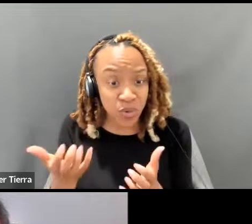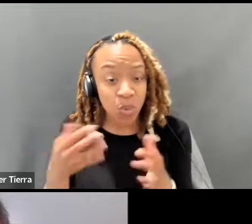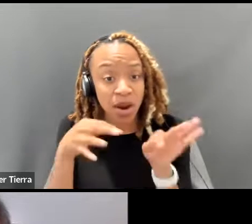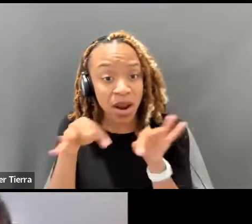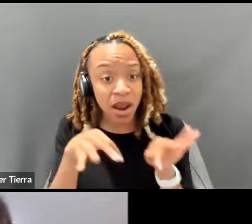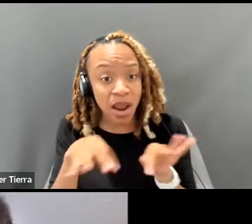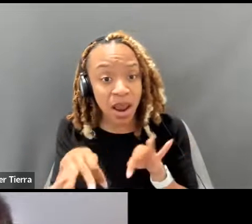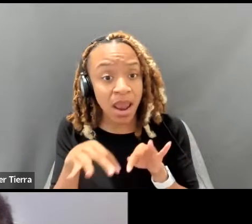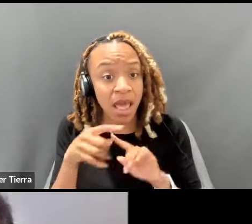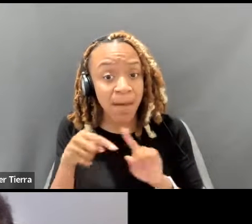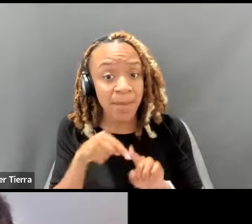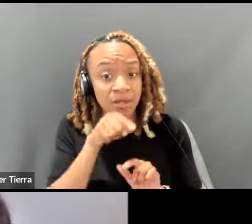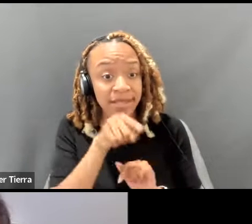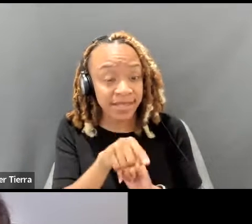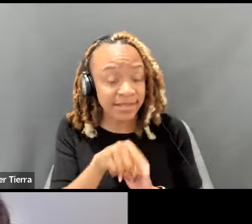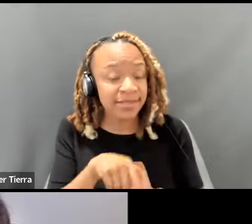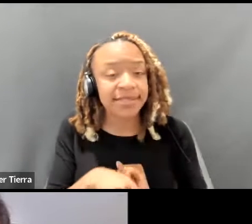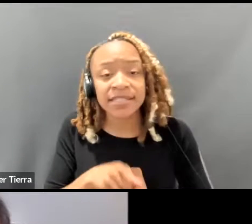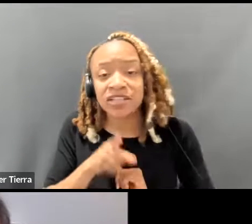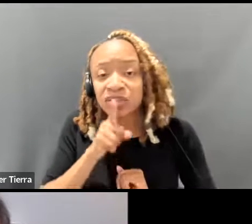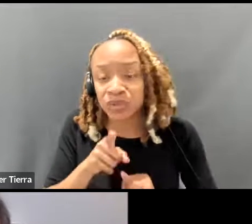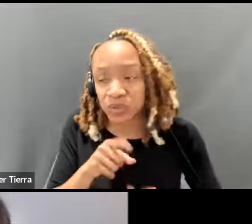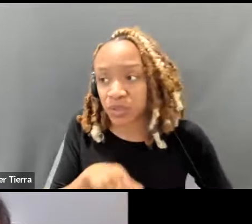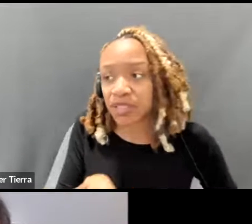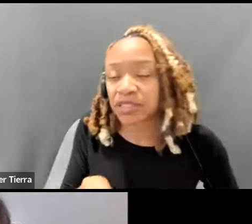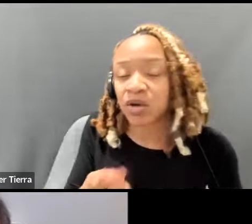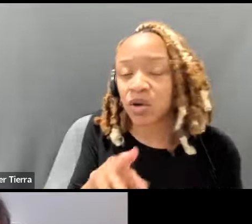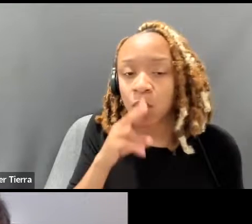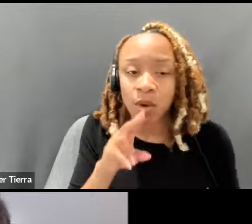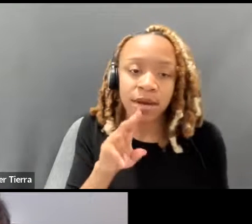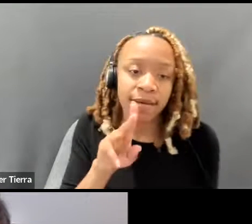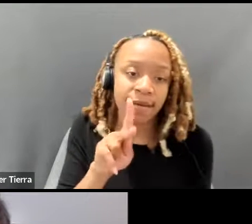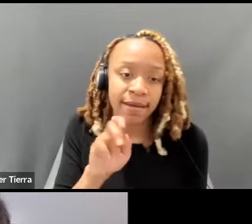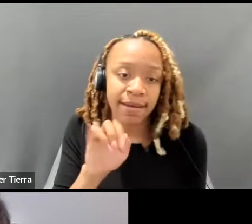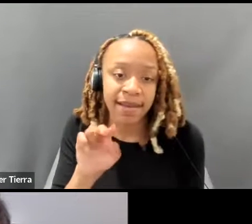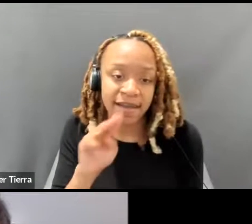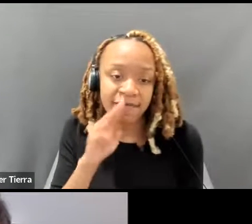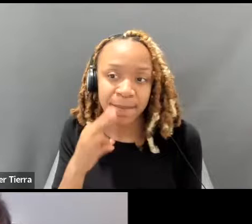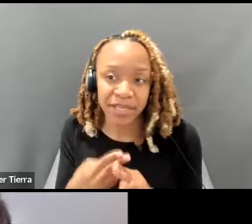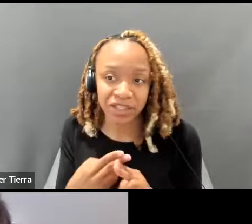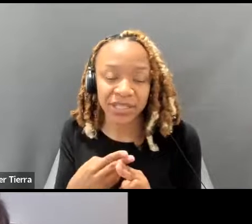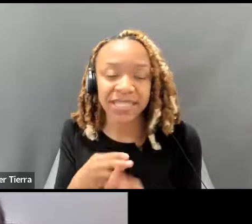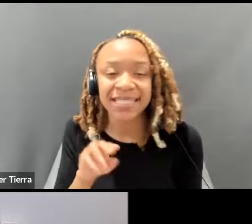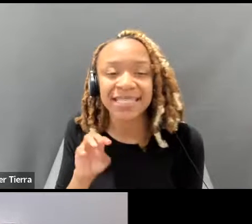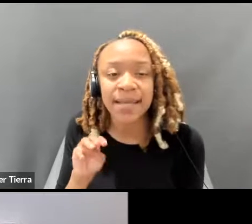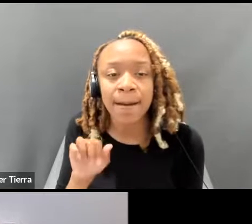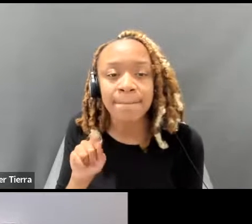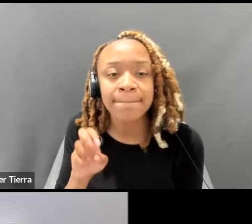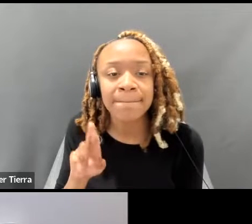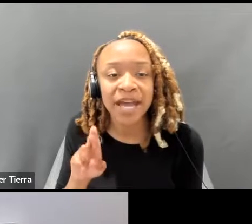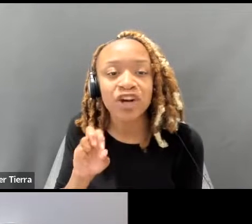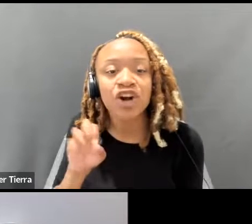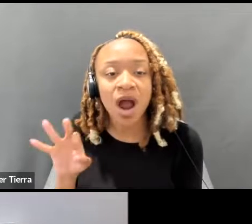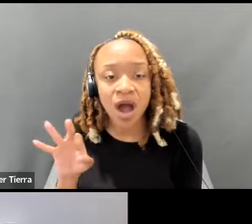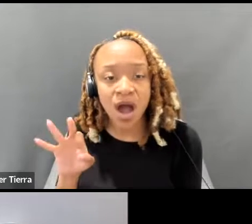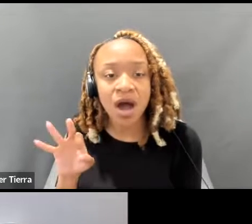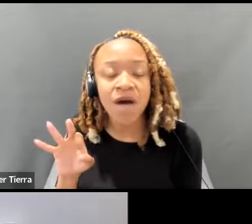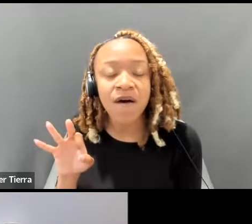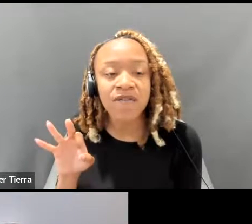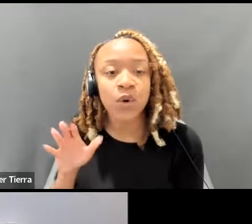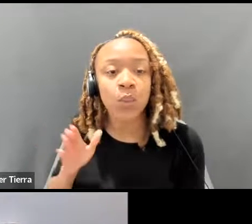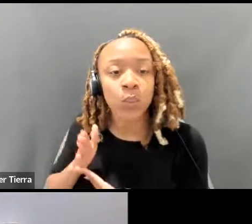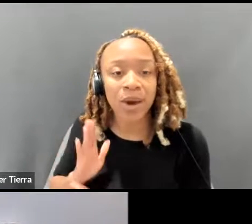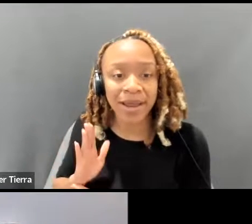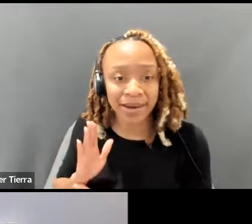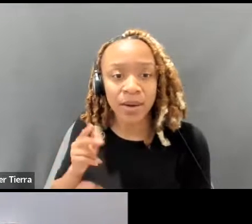documents for that? Sure. So as Kevin stated, this is a matter of right project. You know, this is the same